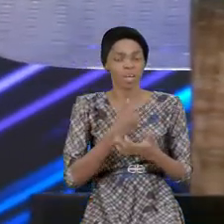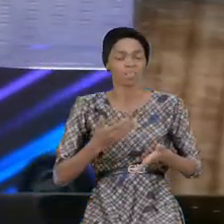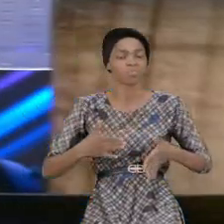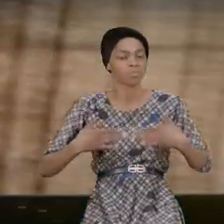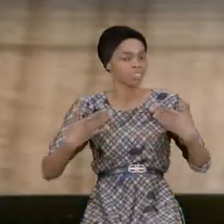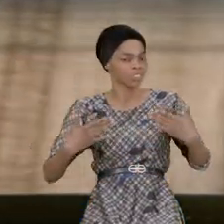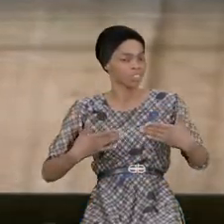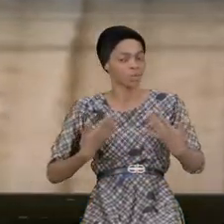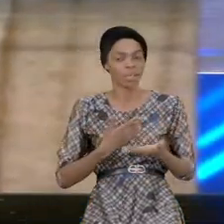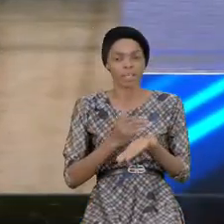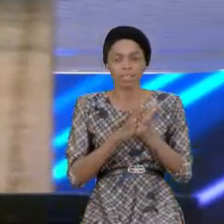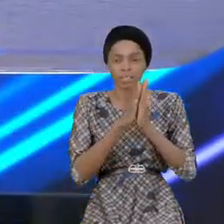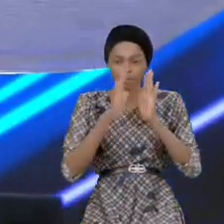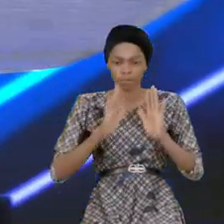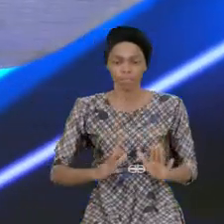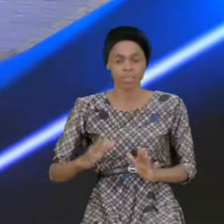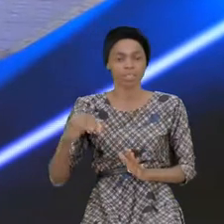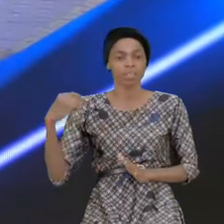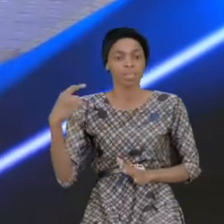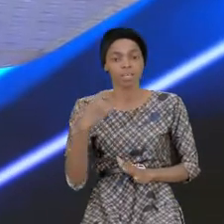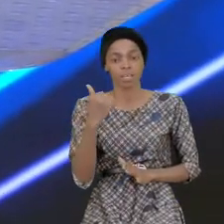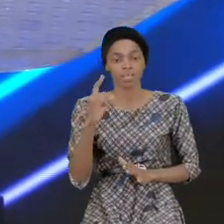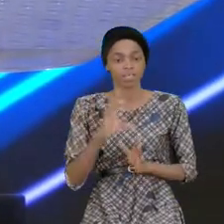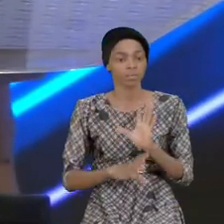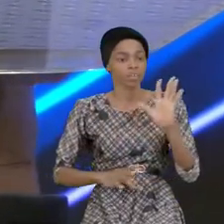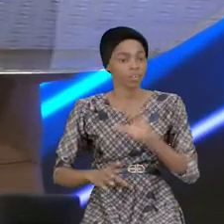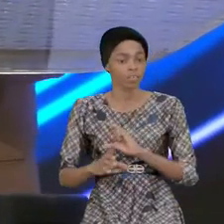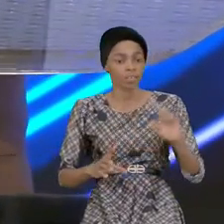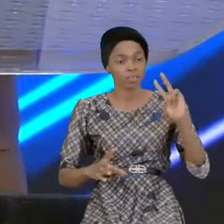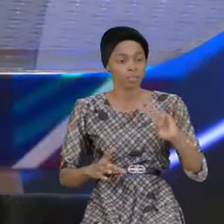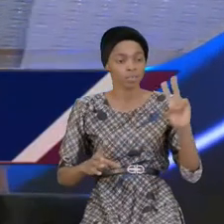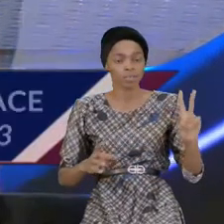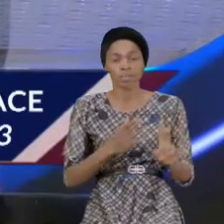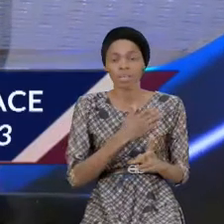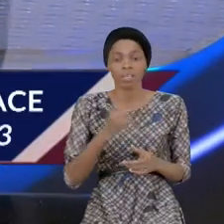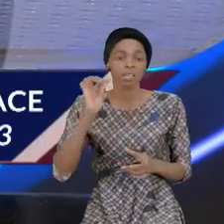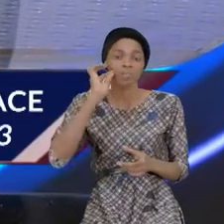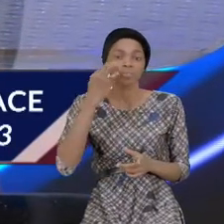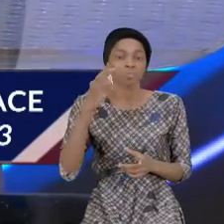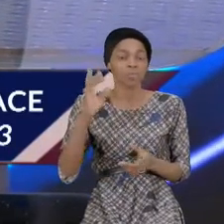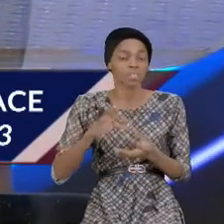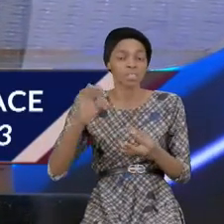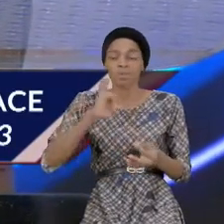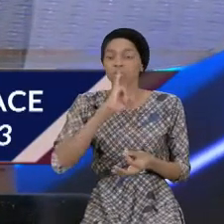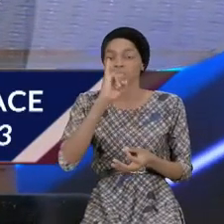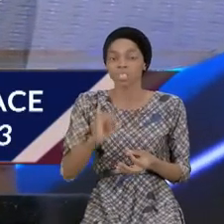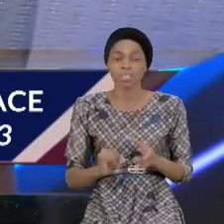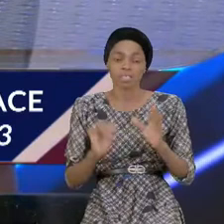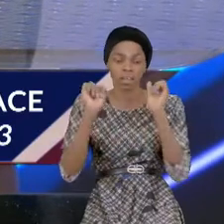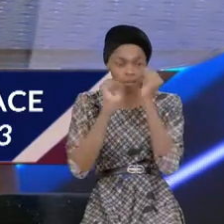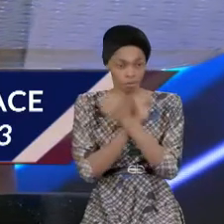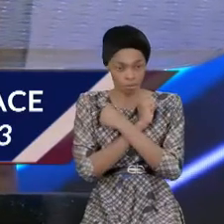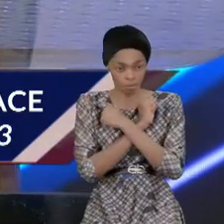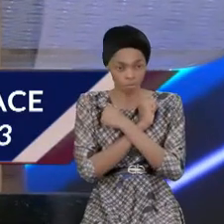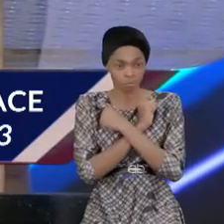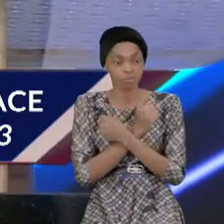Galatians chapter 5 verse 22. It says the fruit of the Spirit is love,